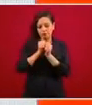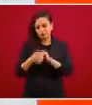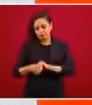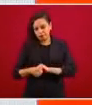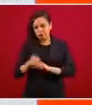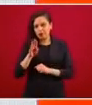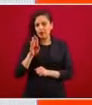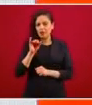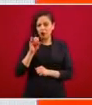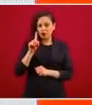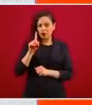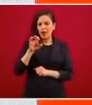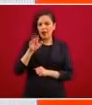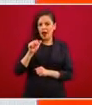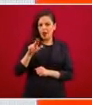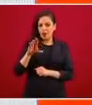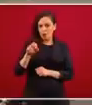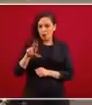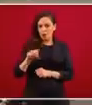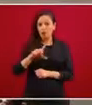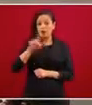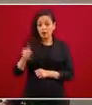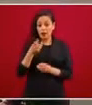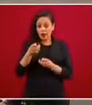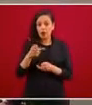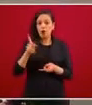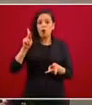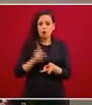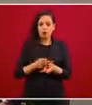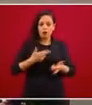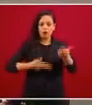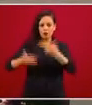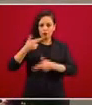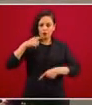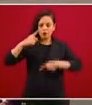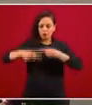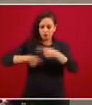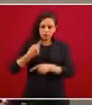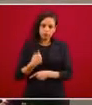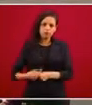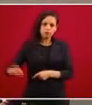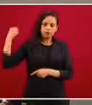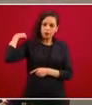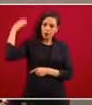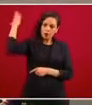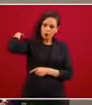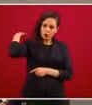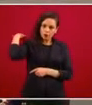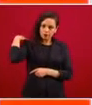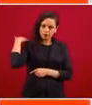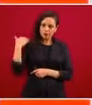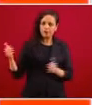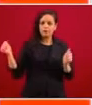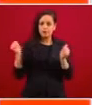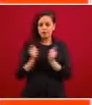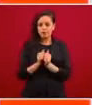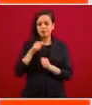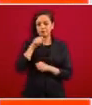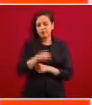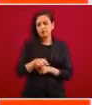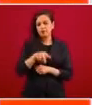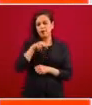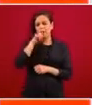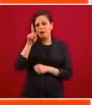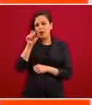basically what the blood does is delivers the oxygen, gathers the carbon dioxide, and then brings it back to